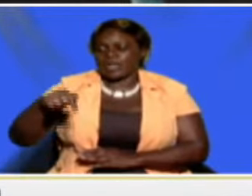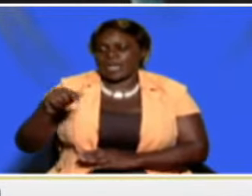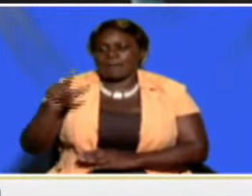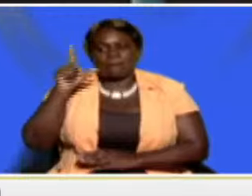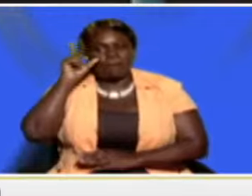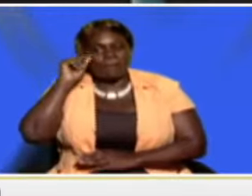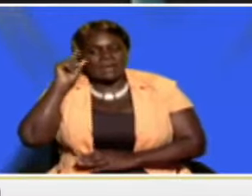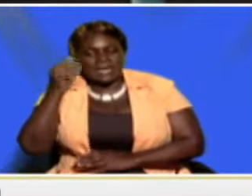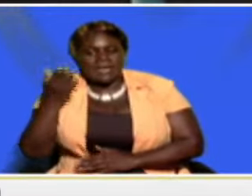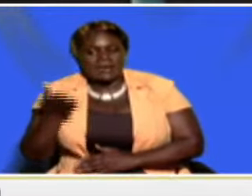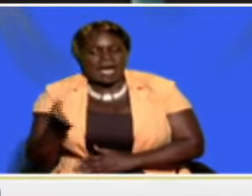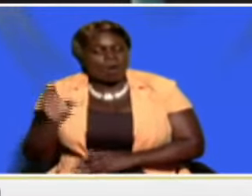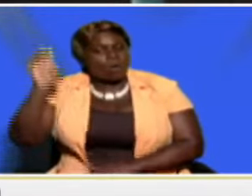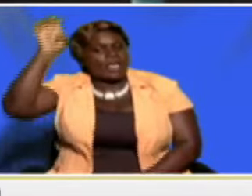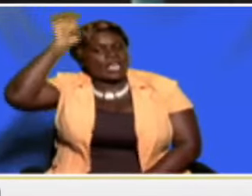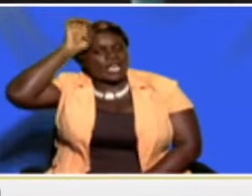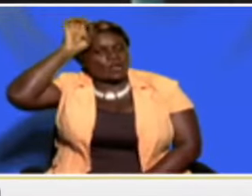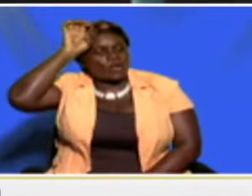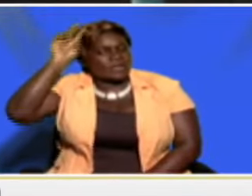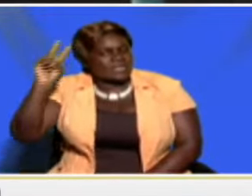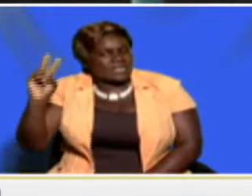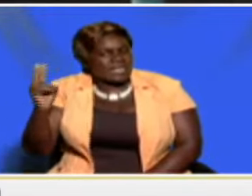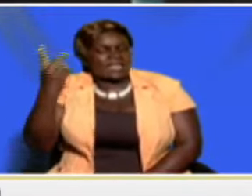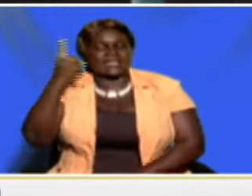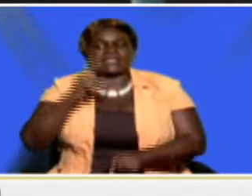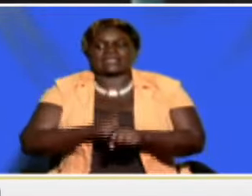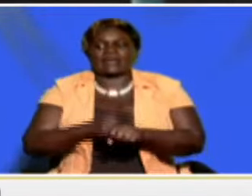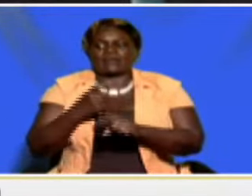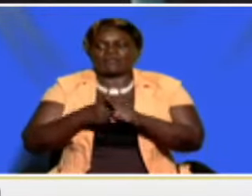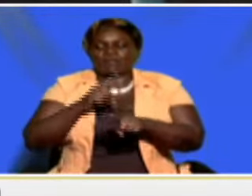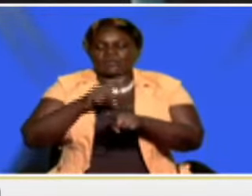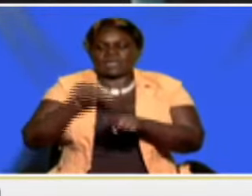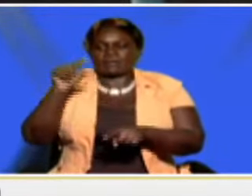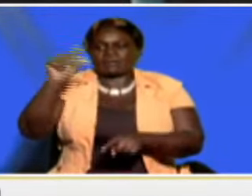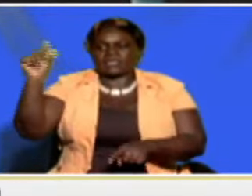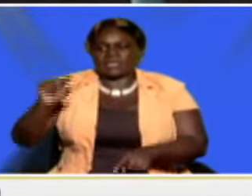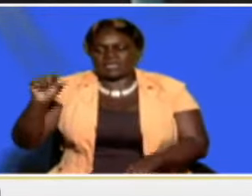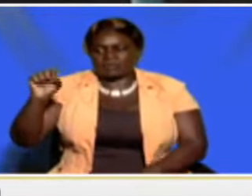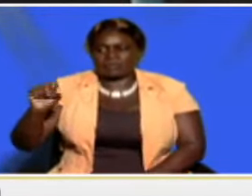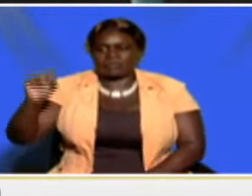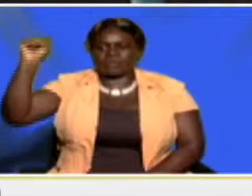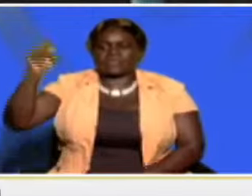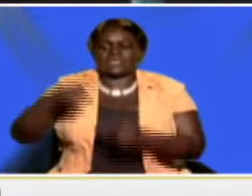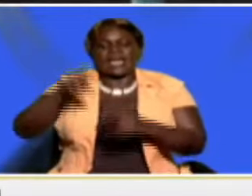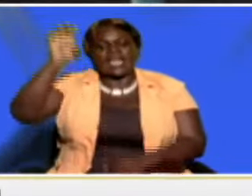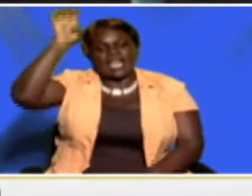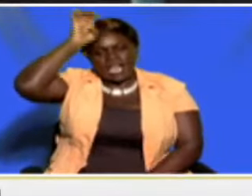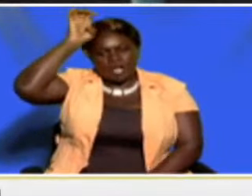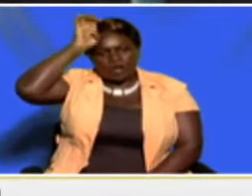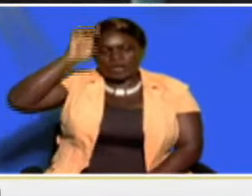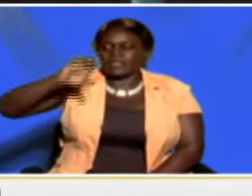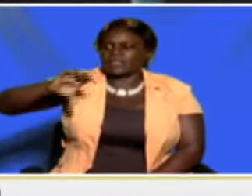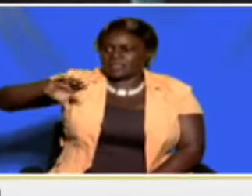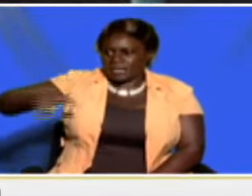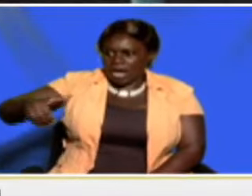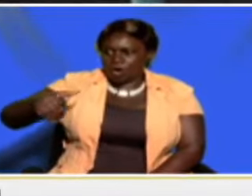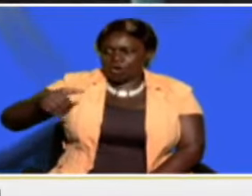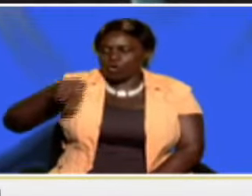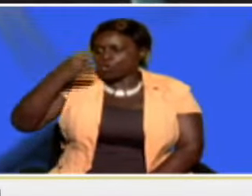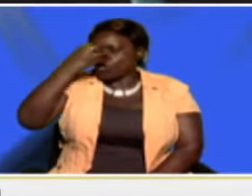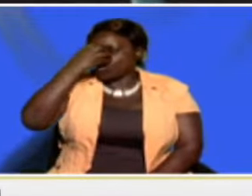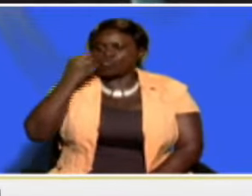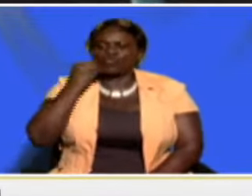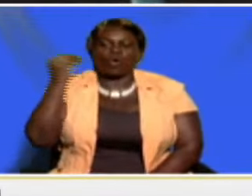in Mombasa. Now let's take you to Eldoret, where for the second time since the Gen Z demonstrations began, Eldoret Town, the bedrock of President William